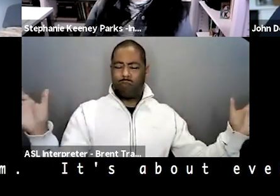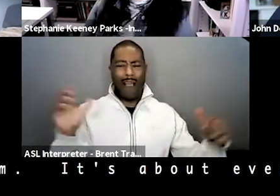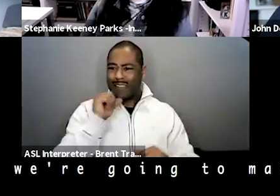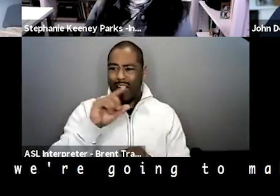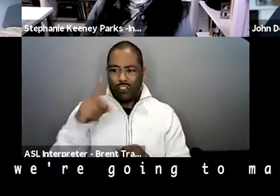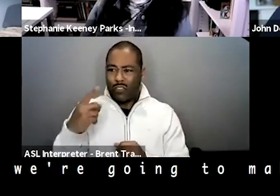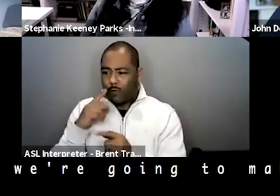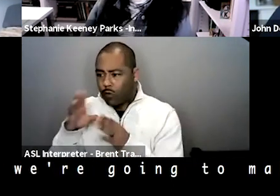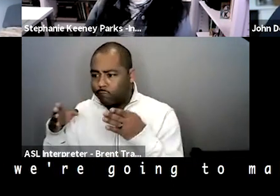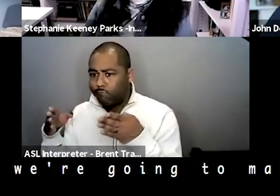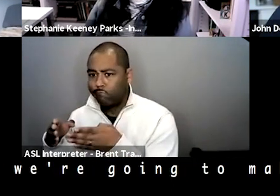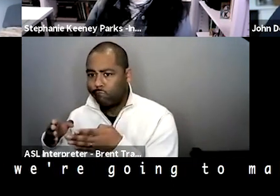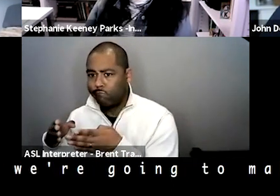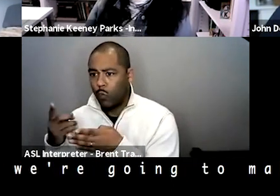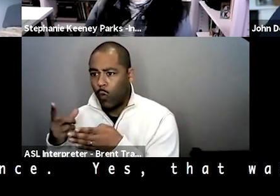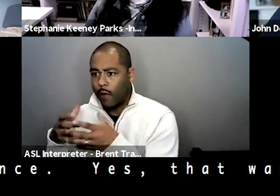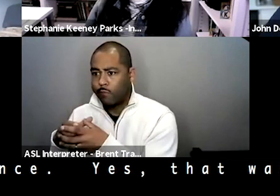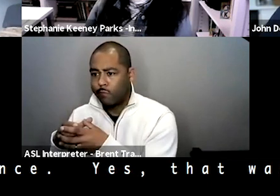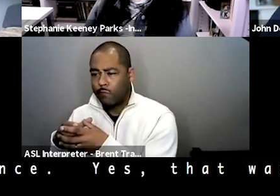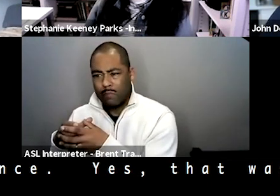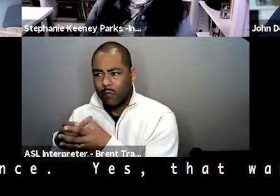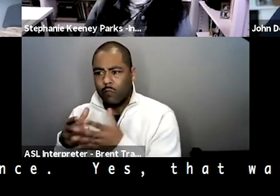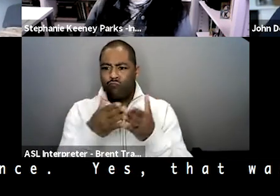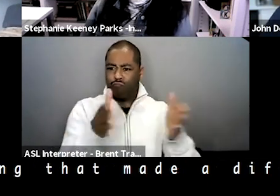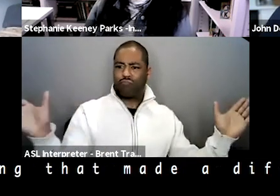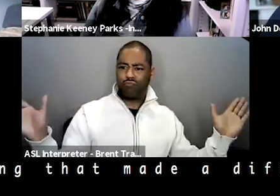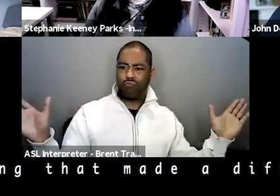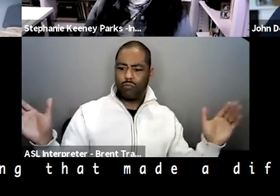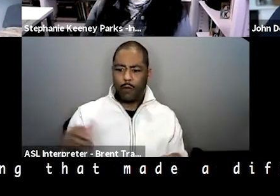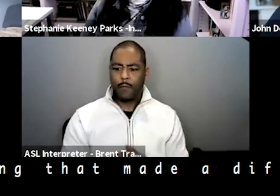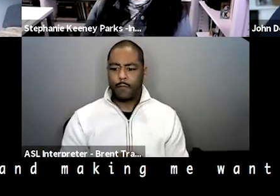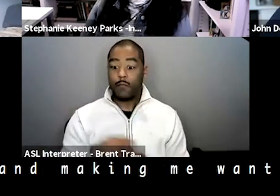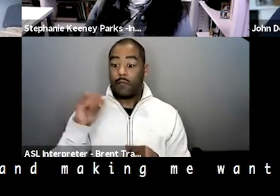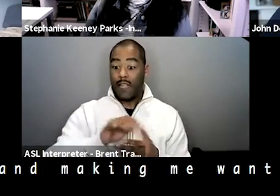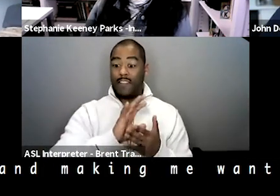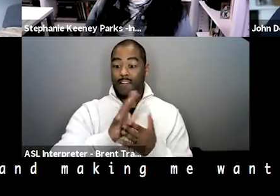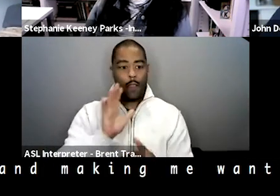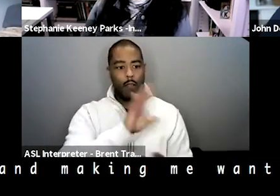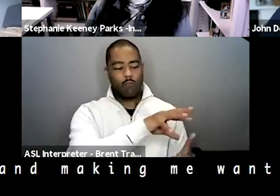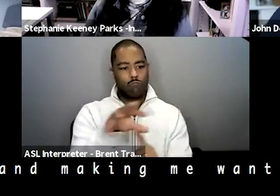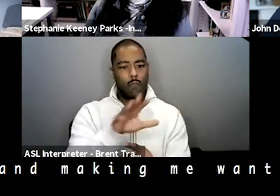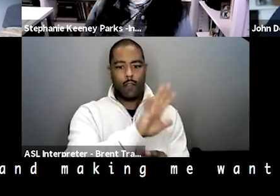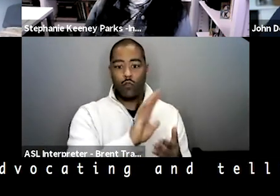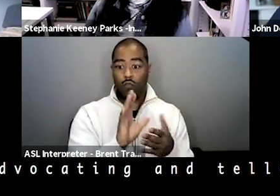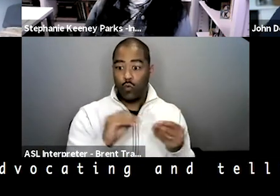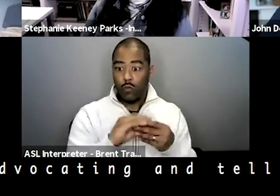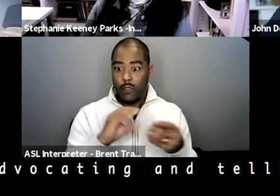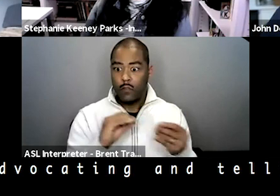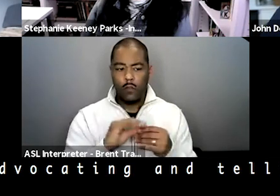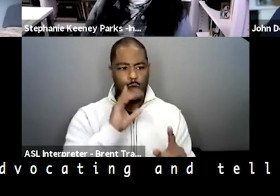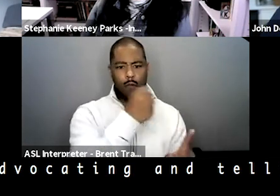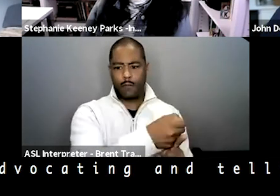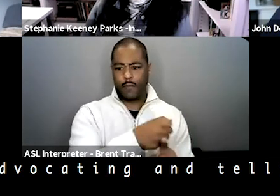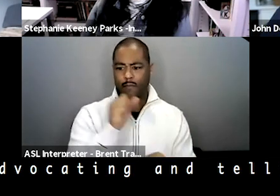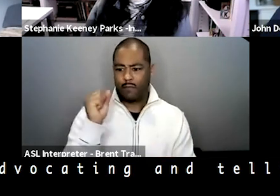film, it's about everyone. And how we're going to make a difference. And so, yes, so that was something that made a difference for me and